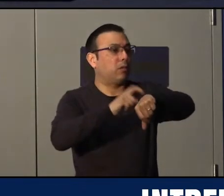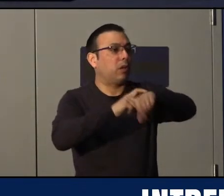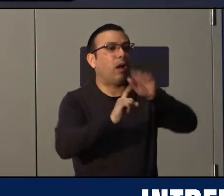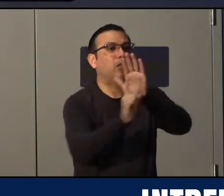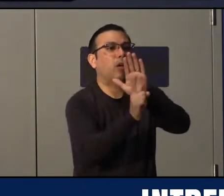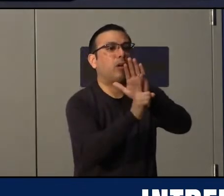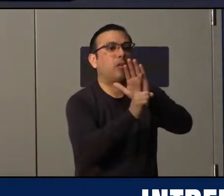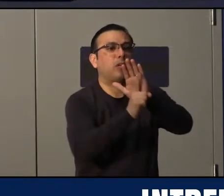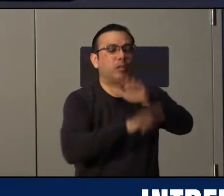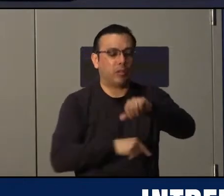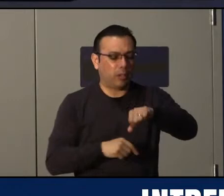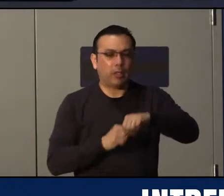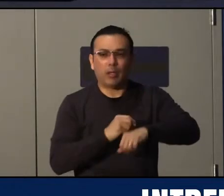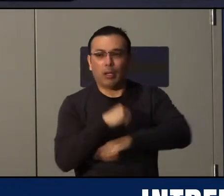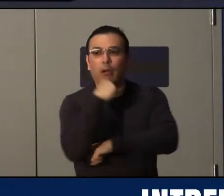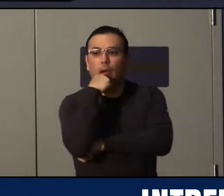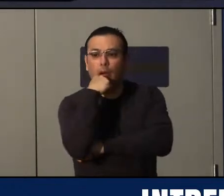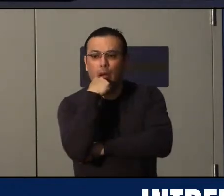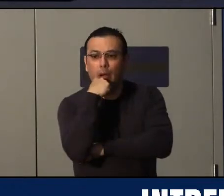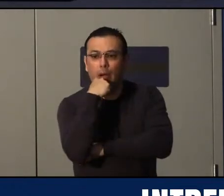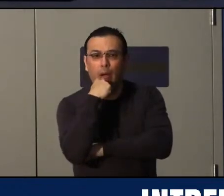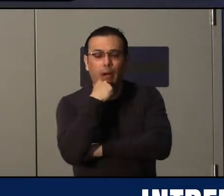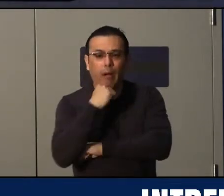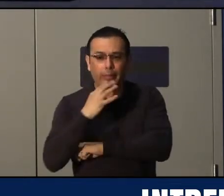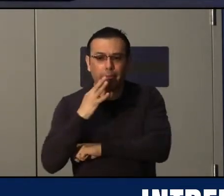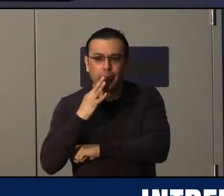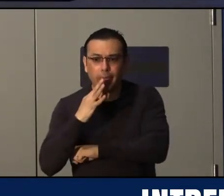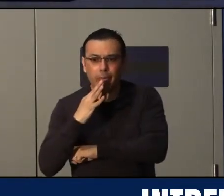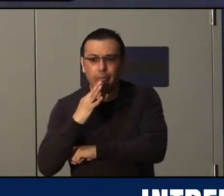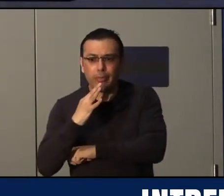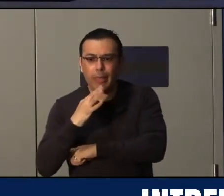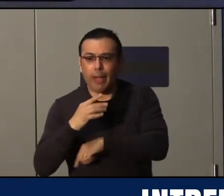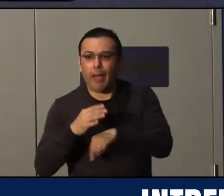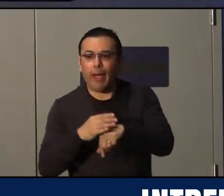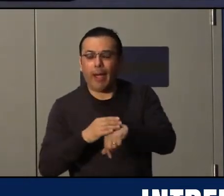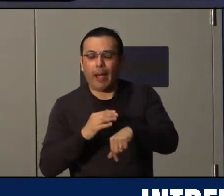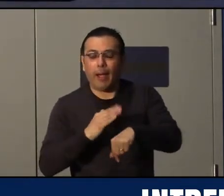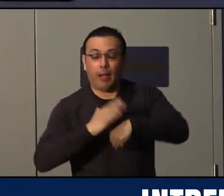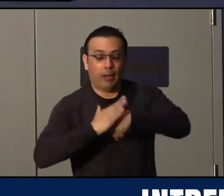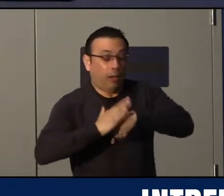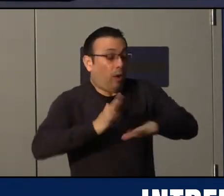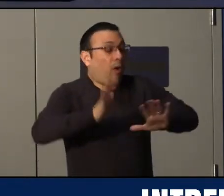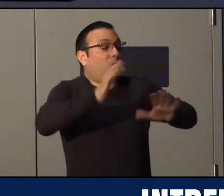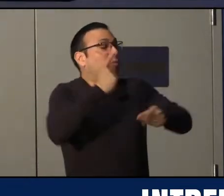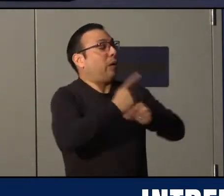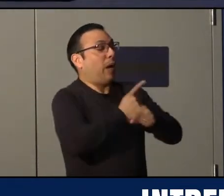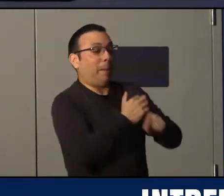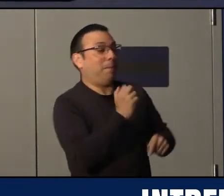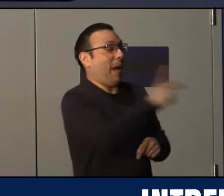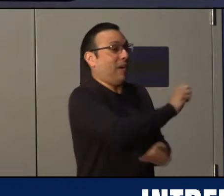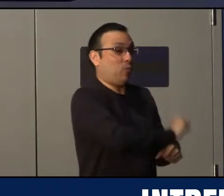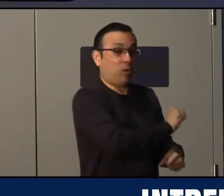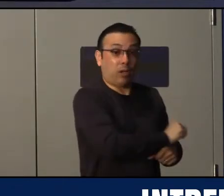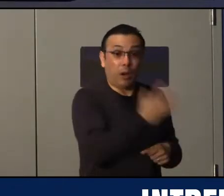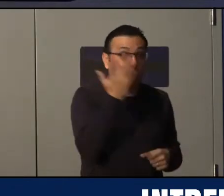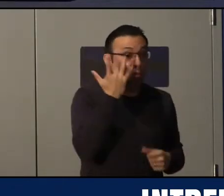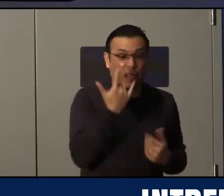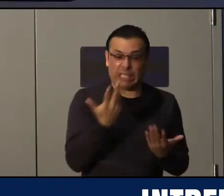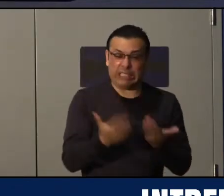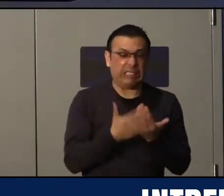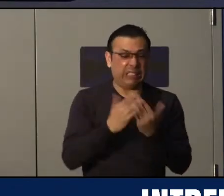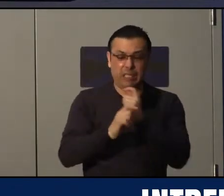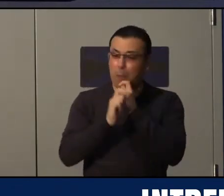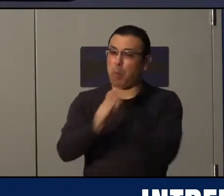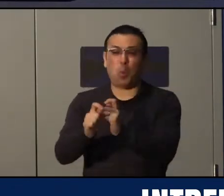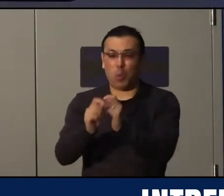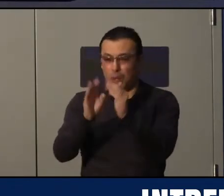like to remind me to go back to work, because it was just like this transcendent, you just got sucked into the view out the window. And so I wanted to find something